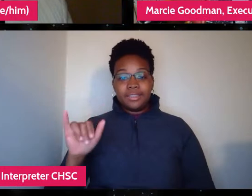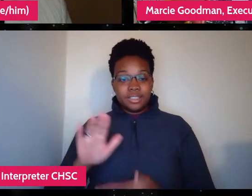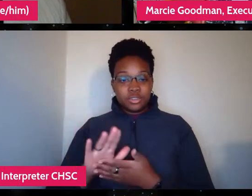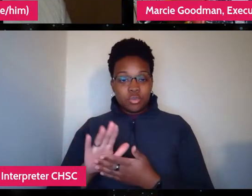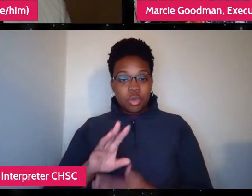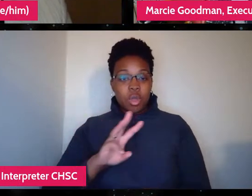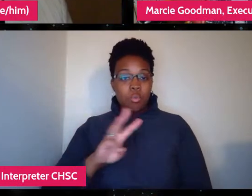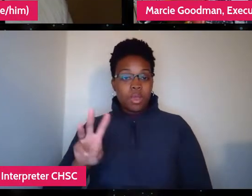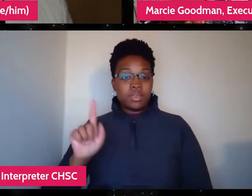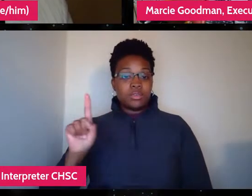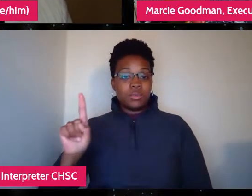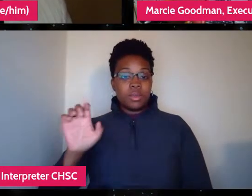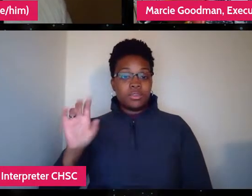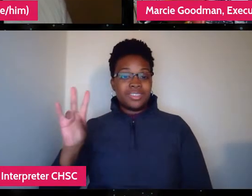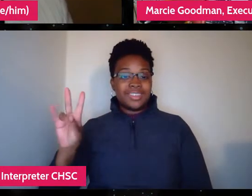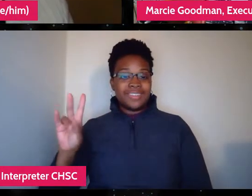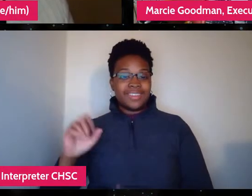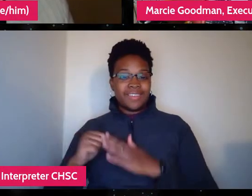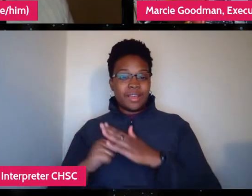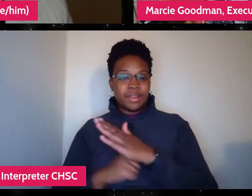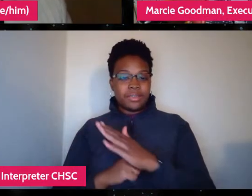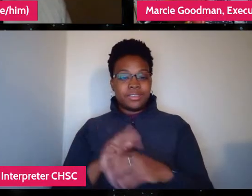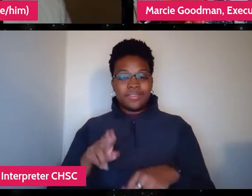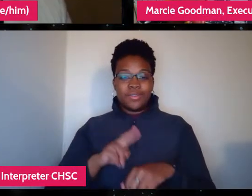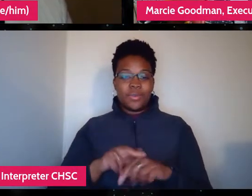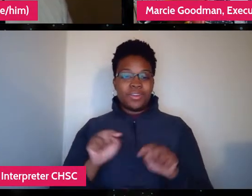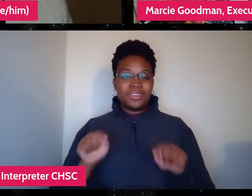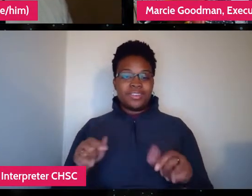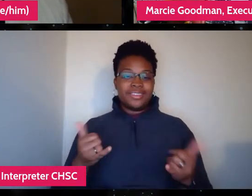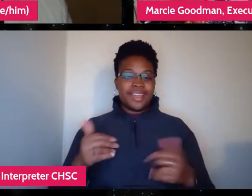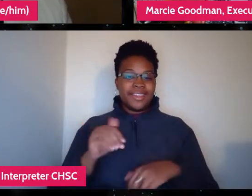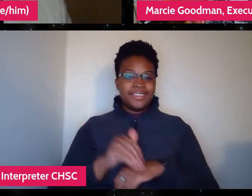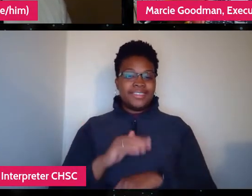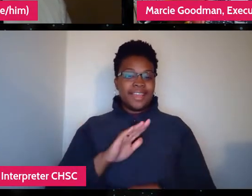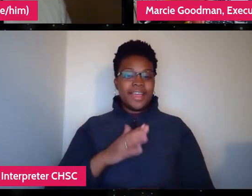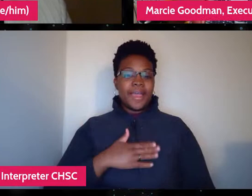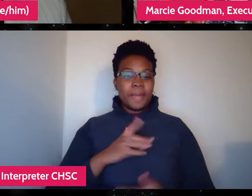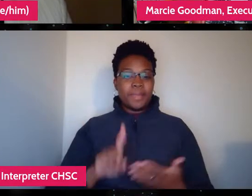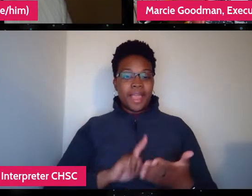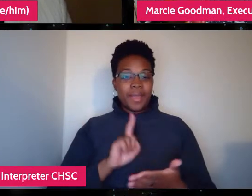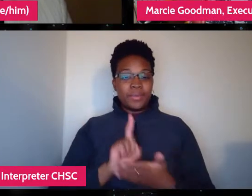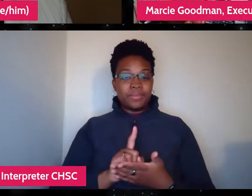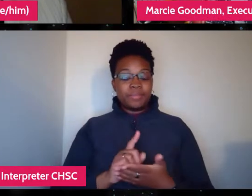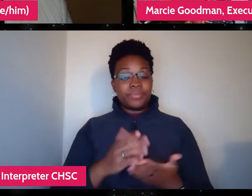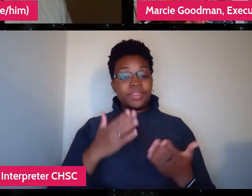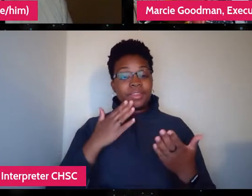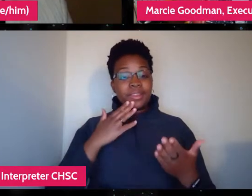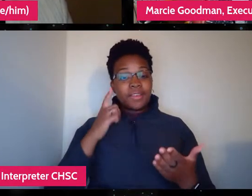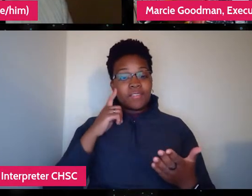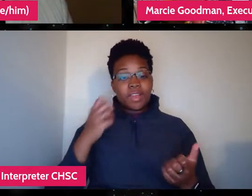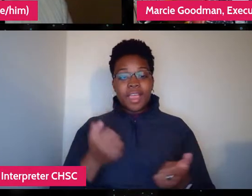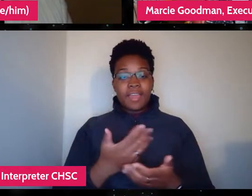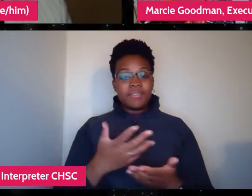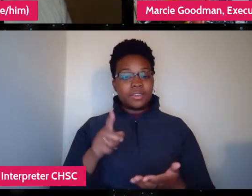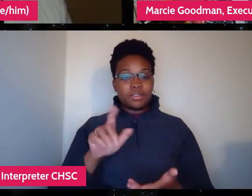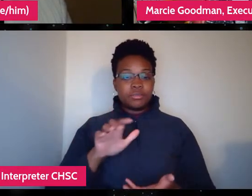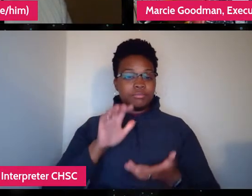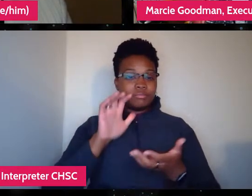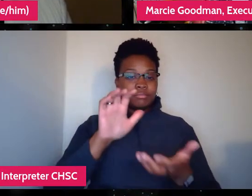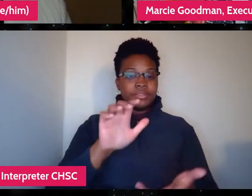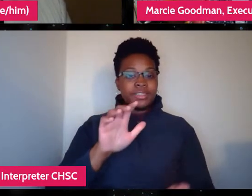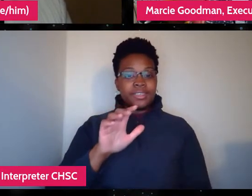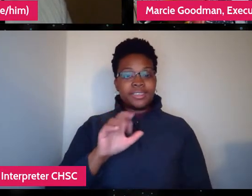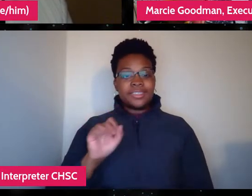117 Foundation, and of course, this happy hour. Thank you, Todd, for all that you have given to CIFF45 Streams and to